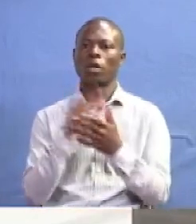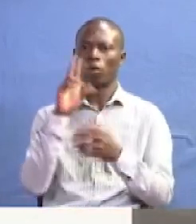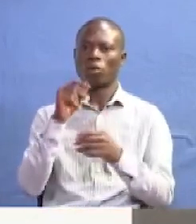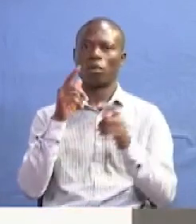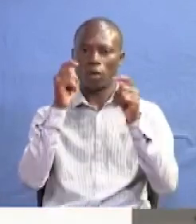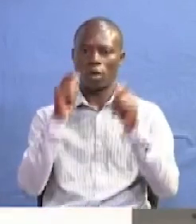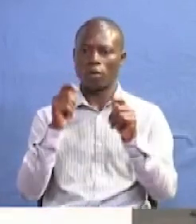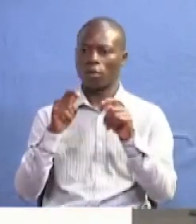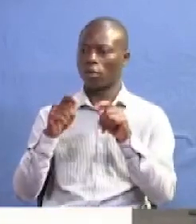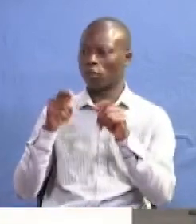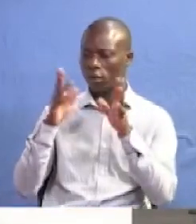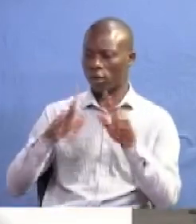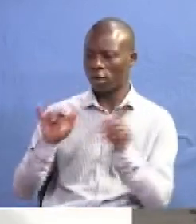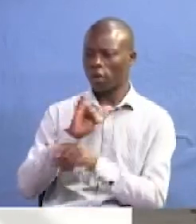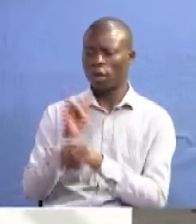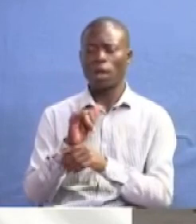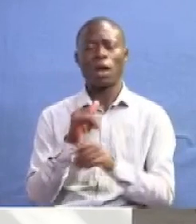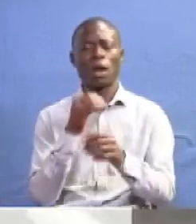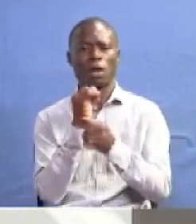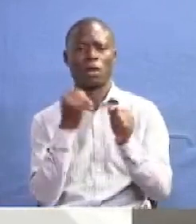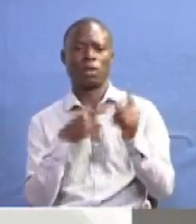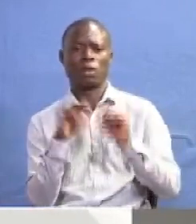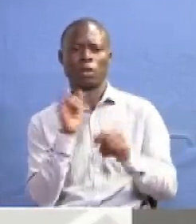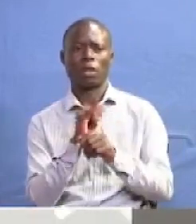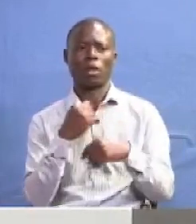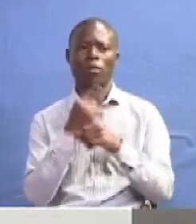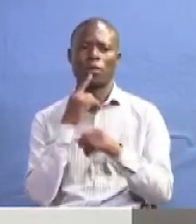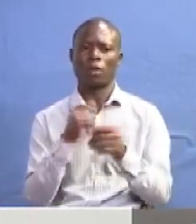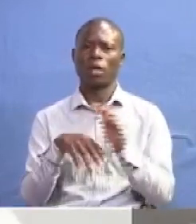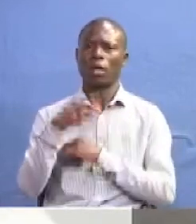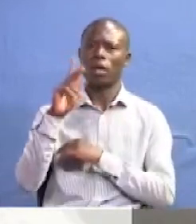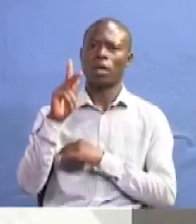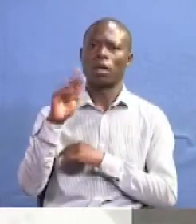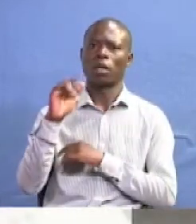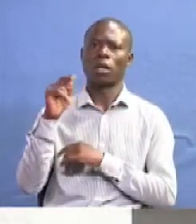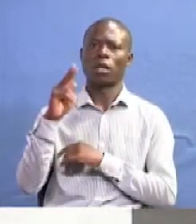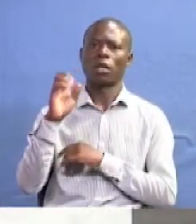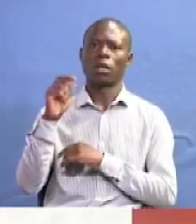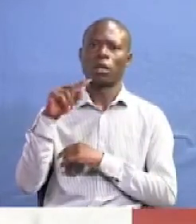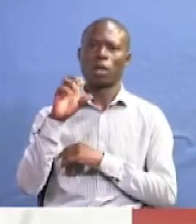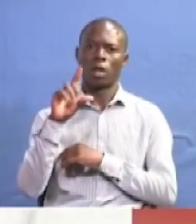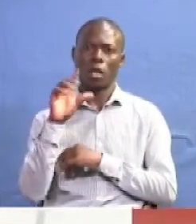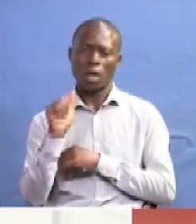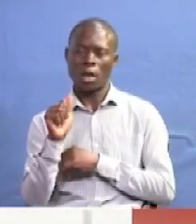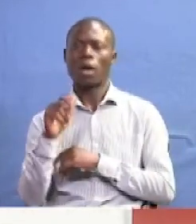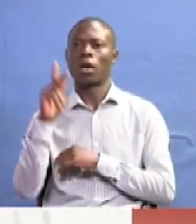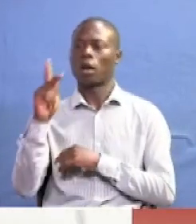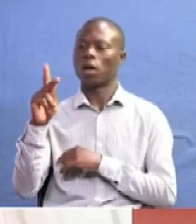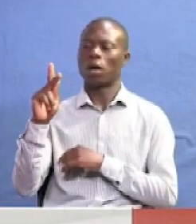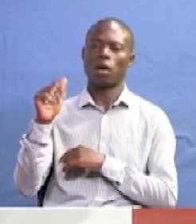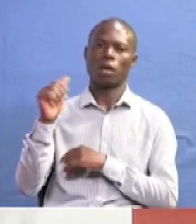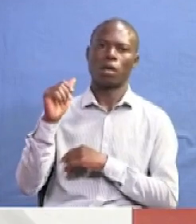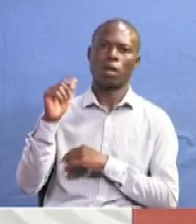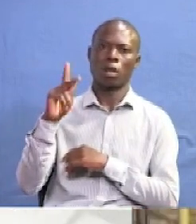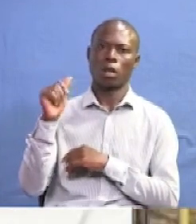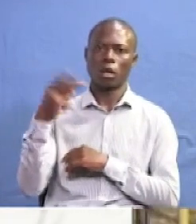are retained unlawfully, securing the release of protesters in Kitengela, Kahawa and Mombasa. Earlier today,